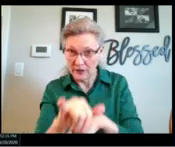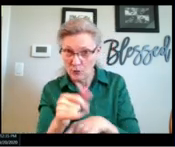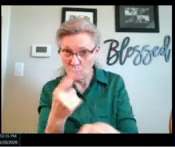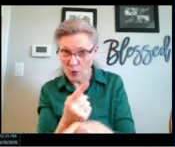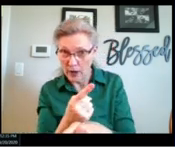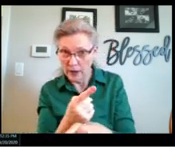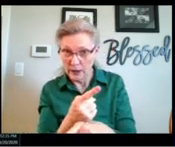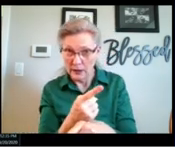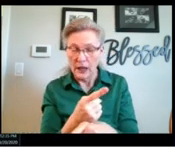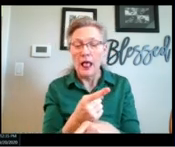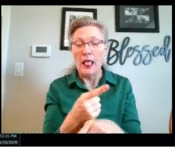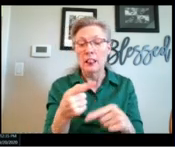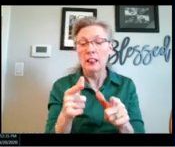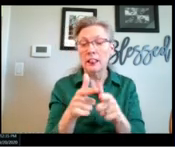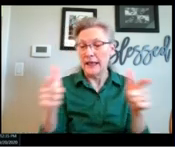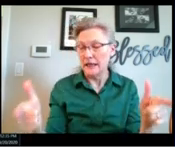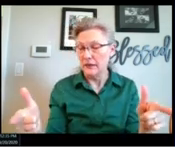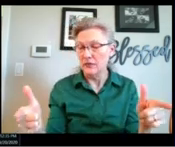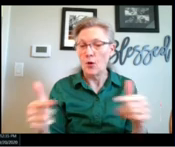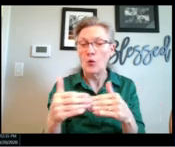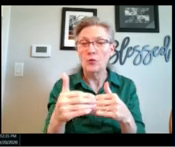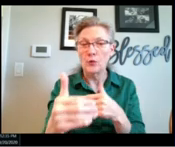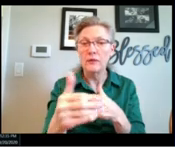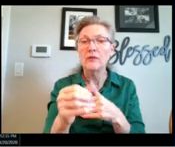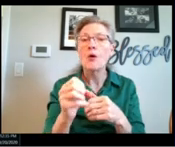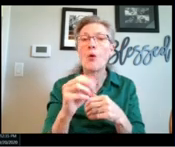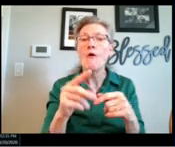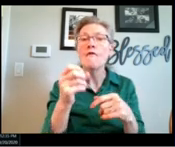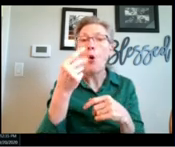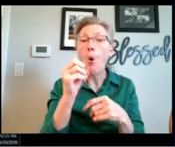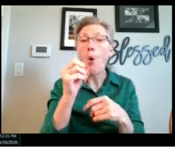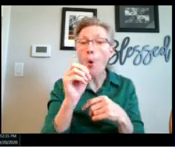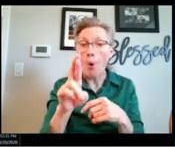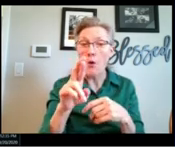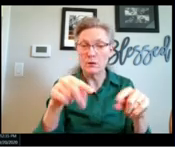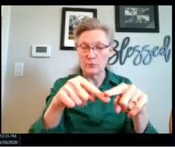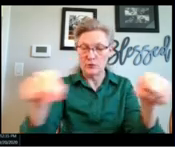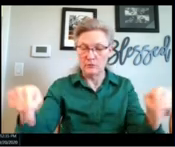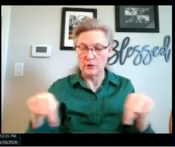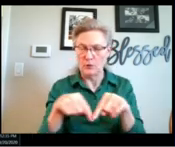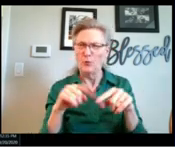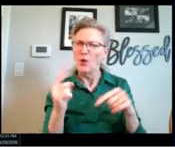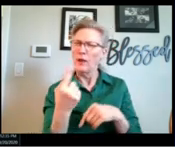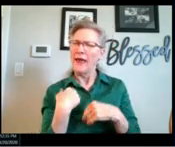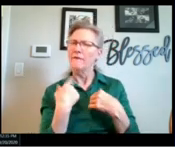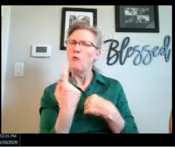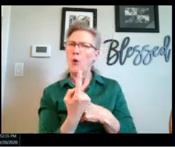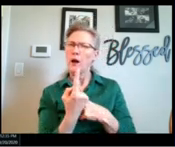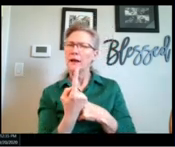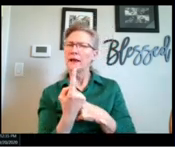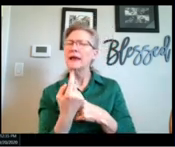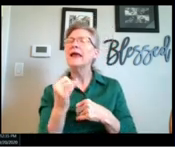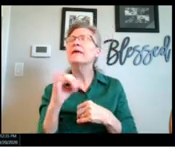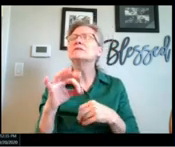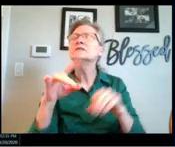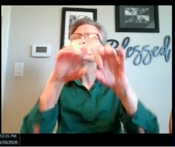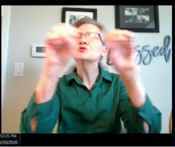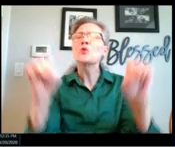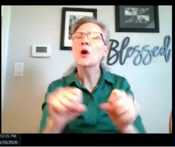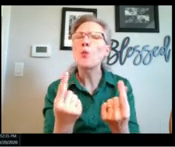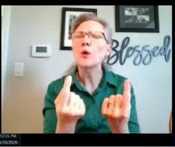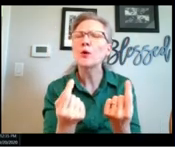or the perimeter, right? You need at least 2 of those things. We only have 1. How could you figure that out if it's a square? What do you think?